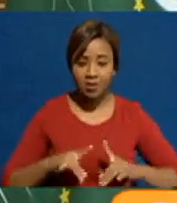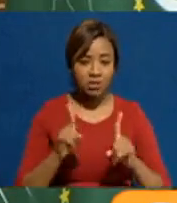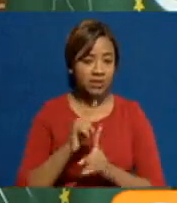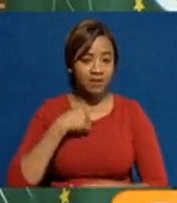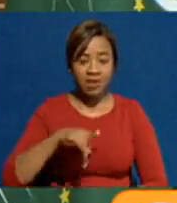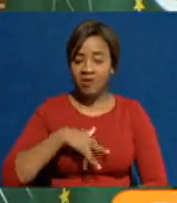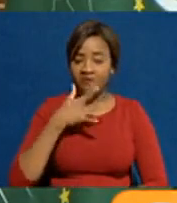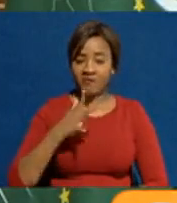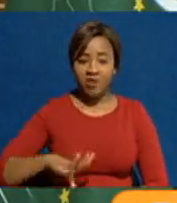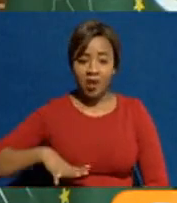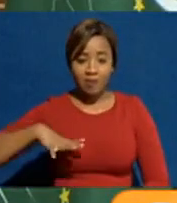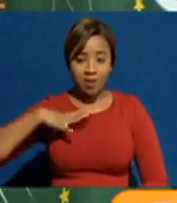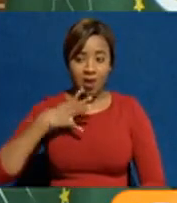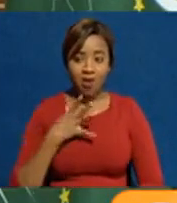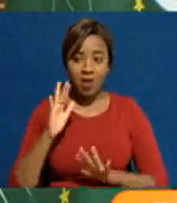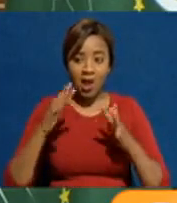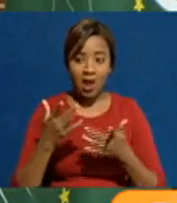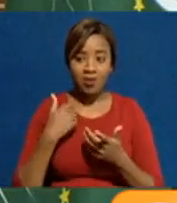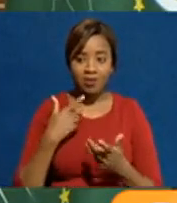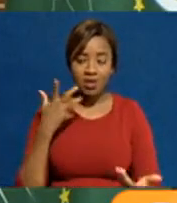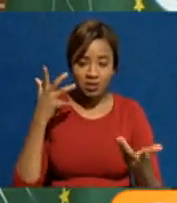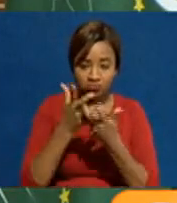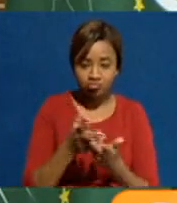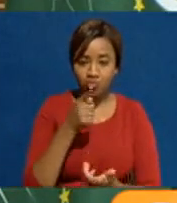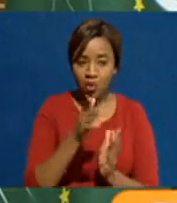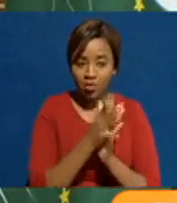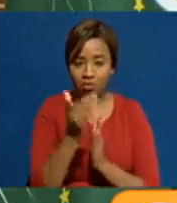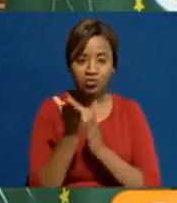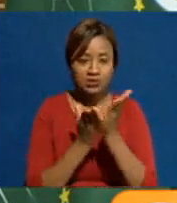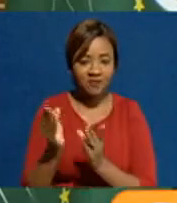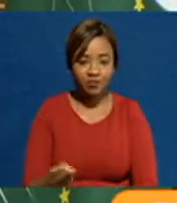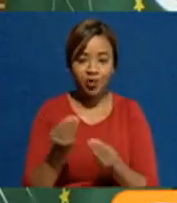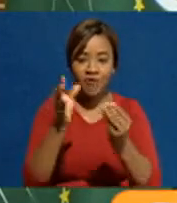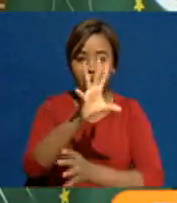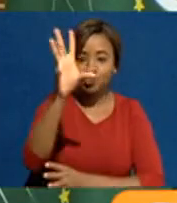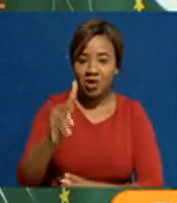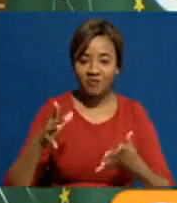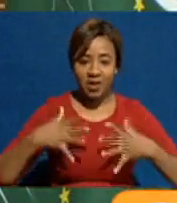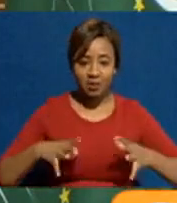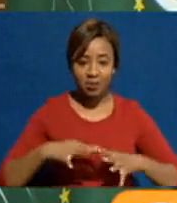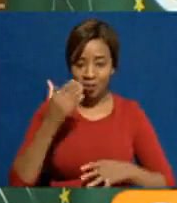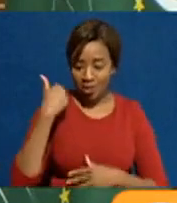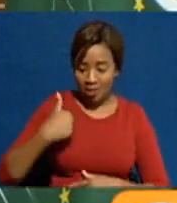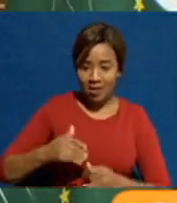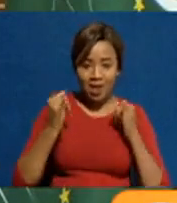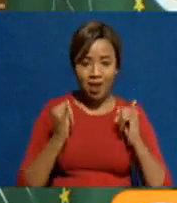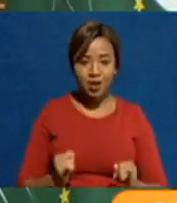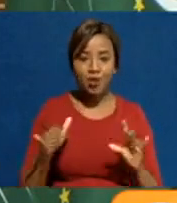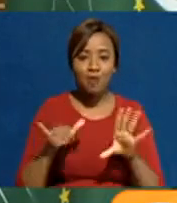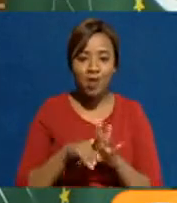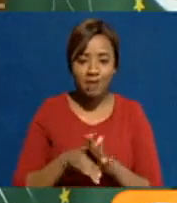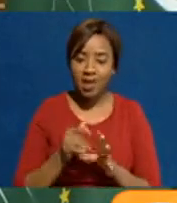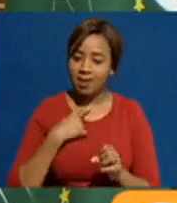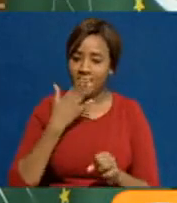to join you in the service of the African people as one of your newest member and pledge to